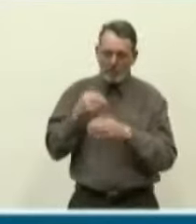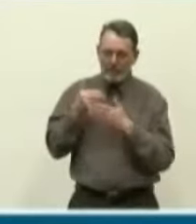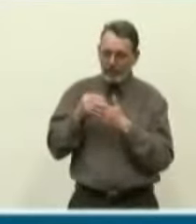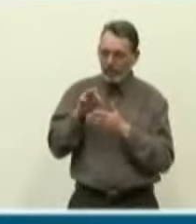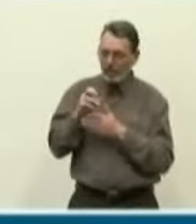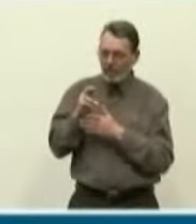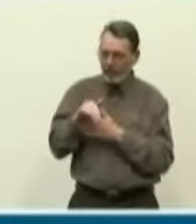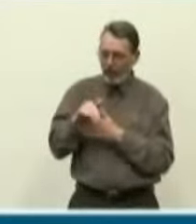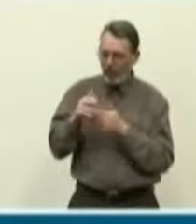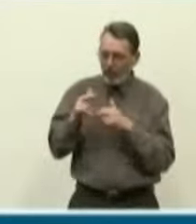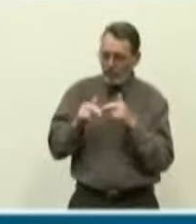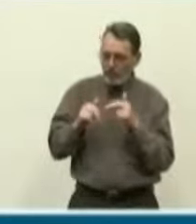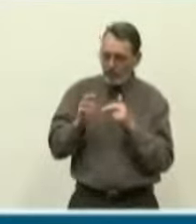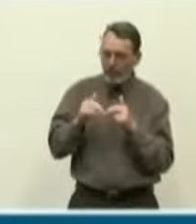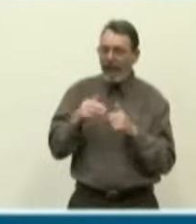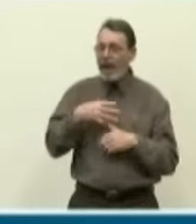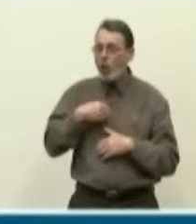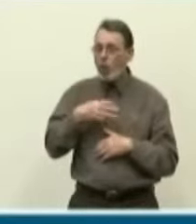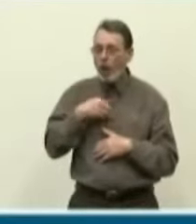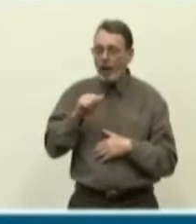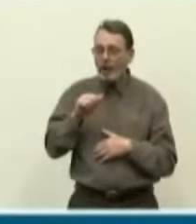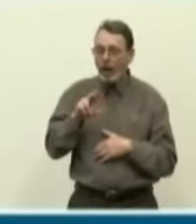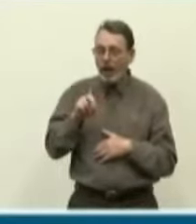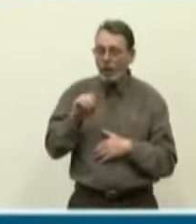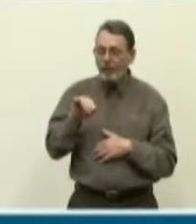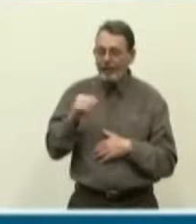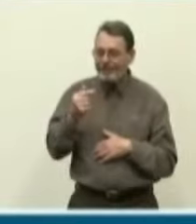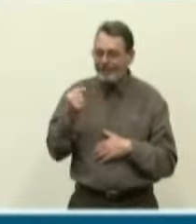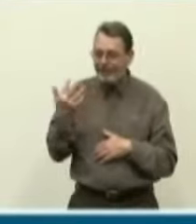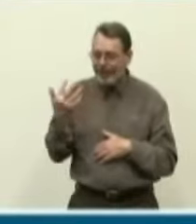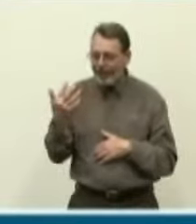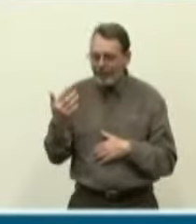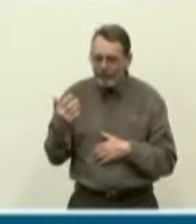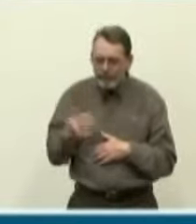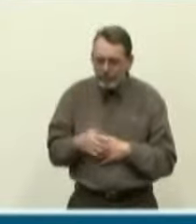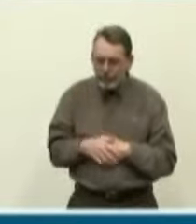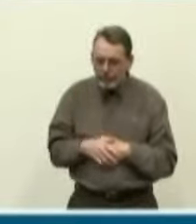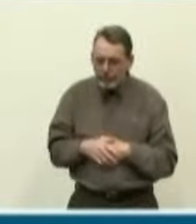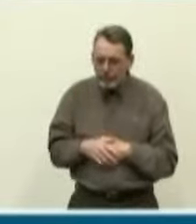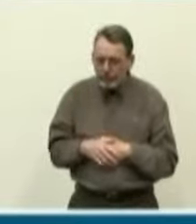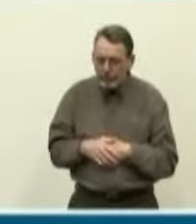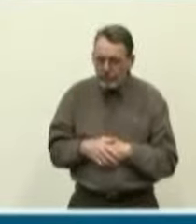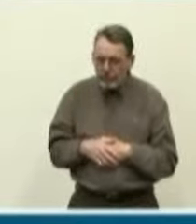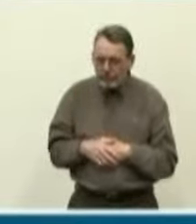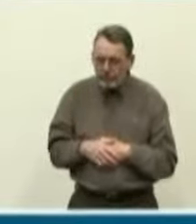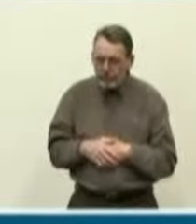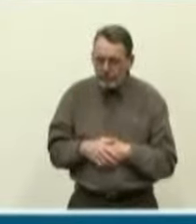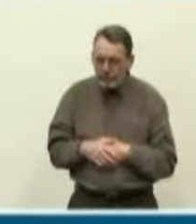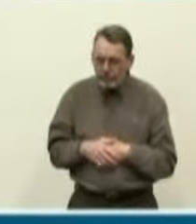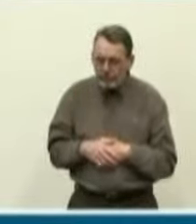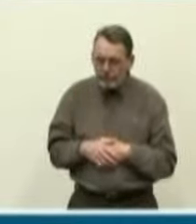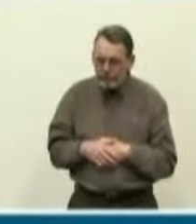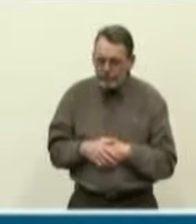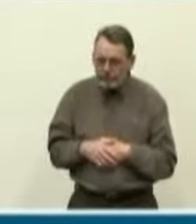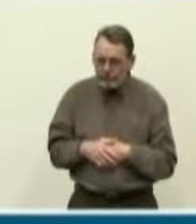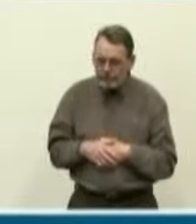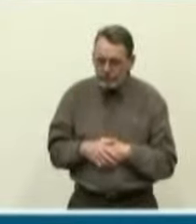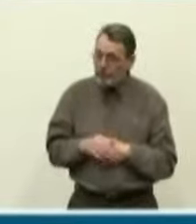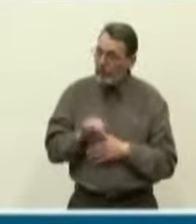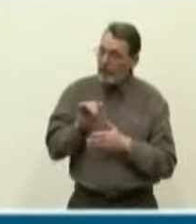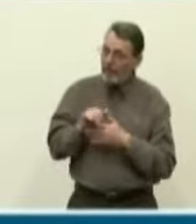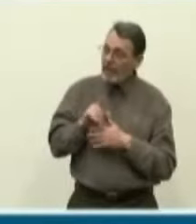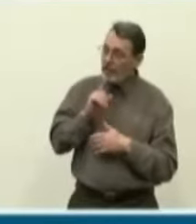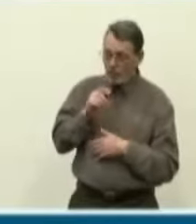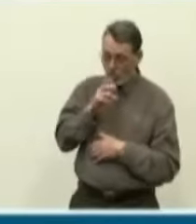Embarcadero. It's going to be a white Audi Q5. 13, you ready for the cowboy? 31 and 56. Is that in the parking